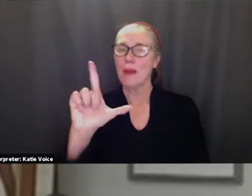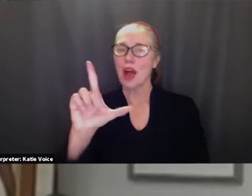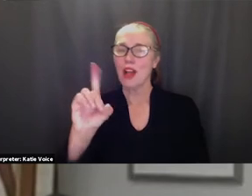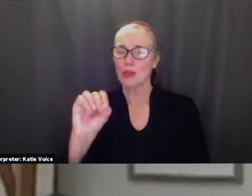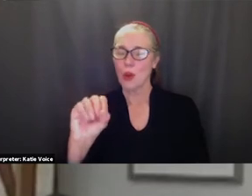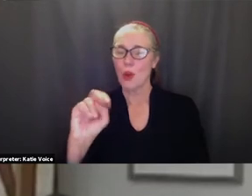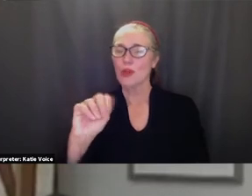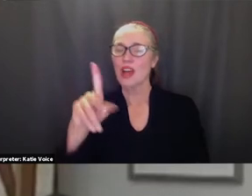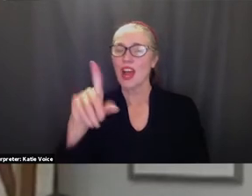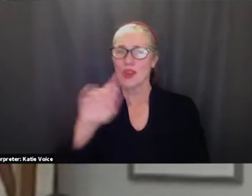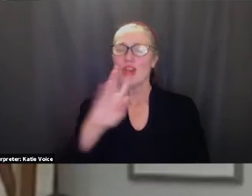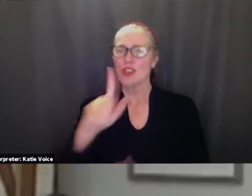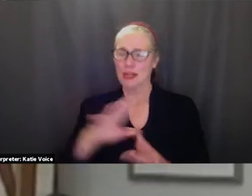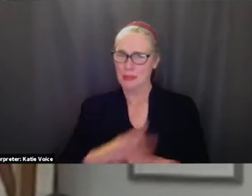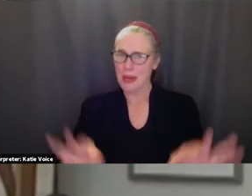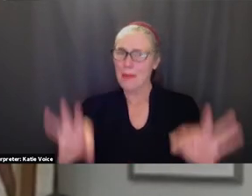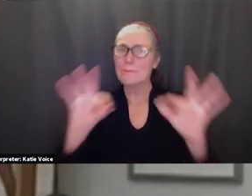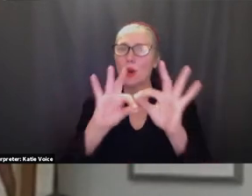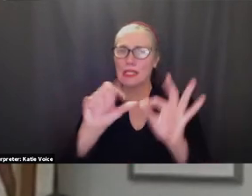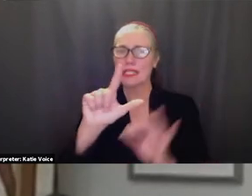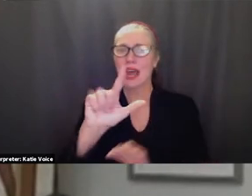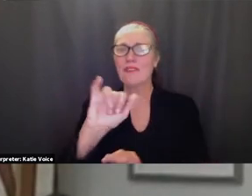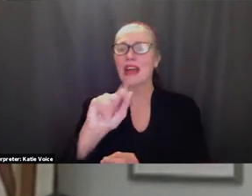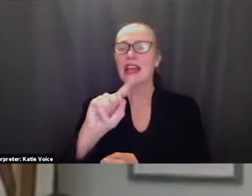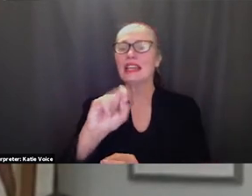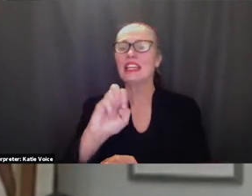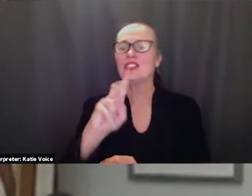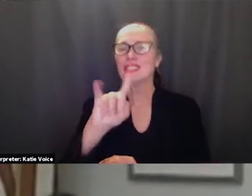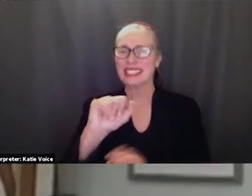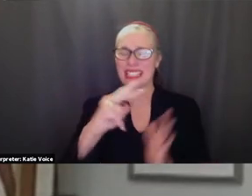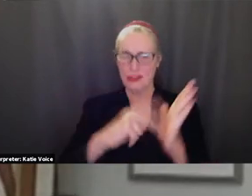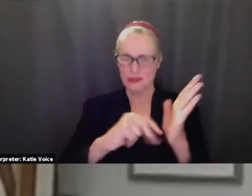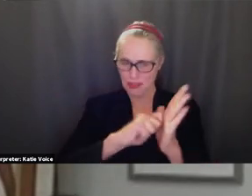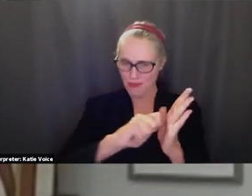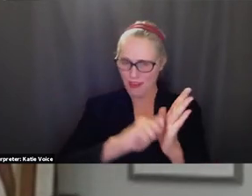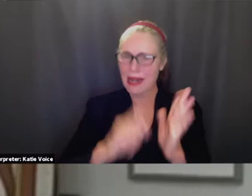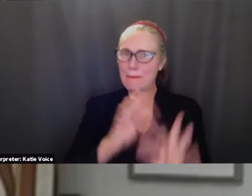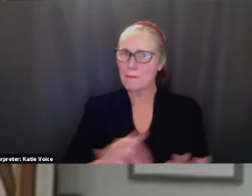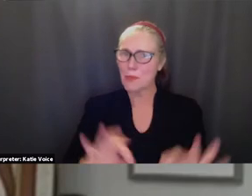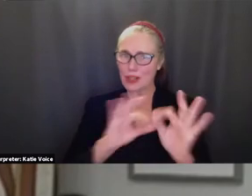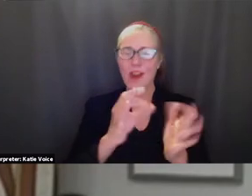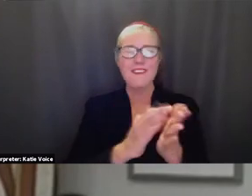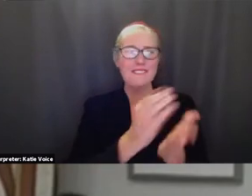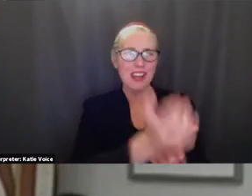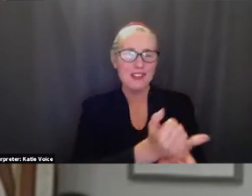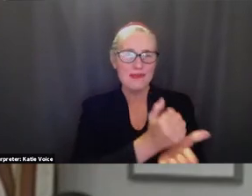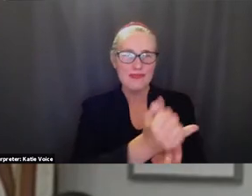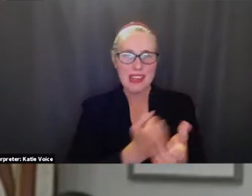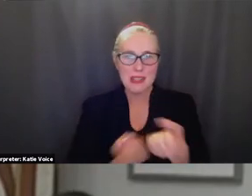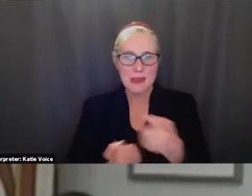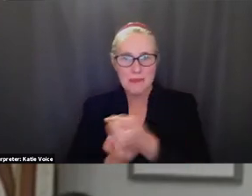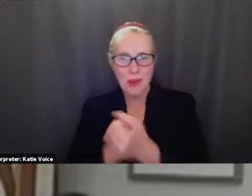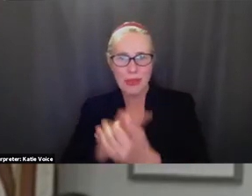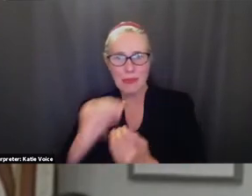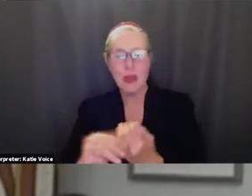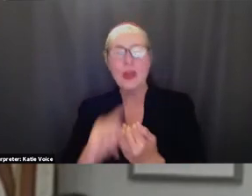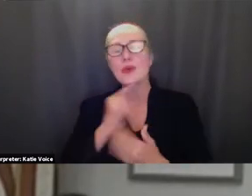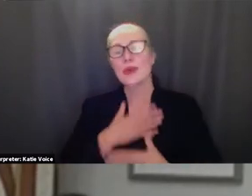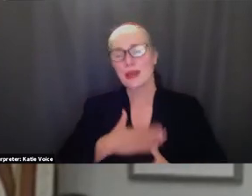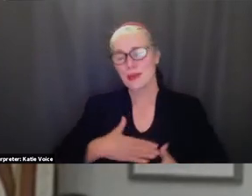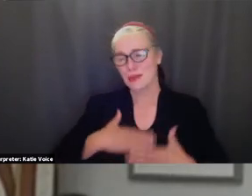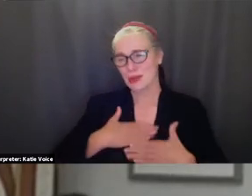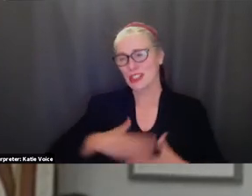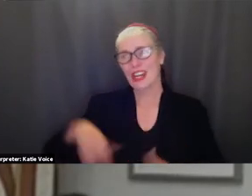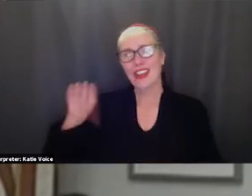and um you know how the program that we're they were raising funds for that and i just want to appreciate just the hard work they do to raise funds